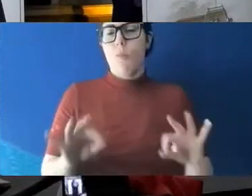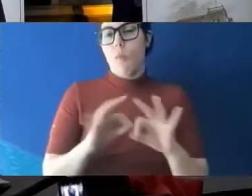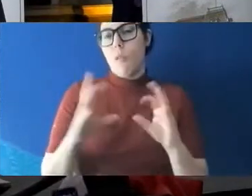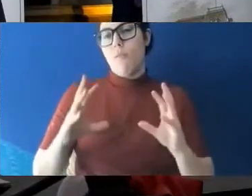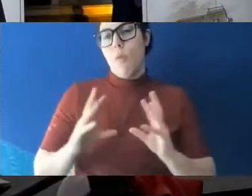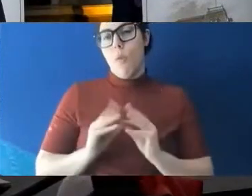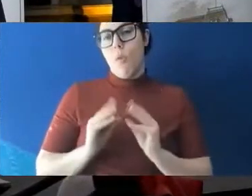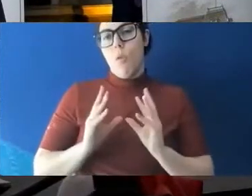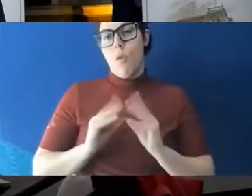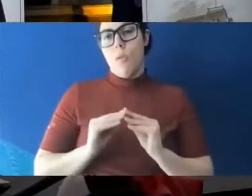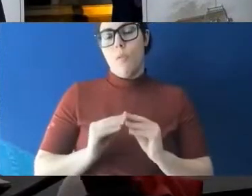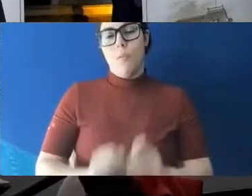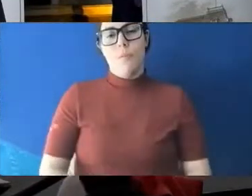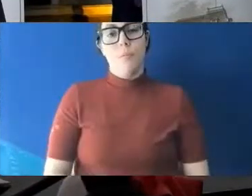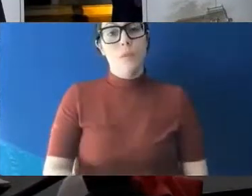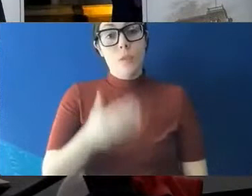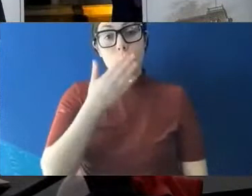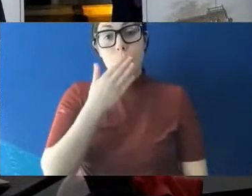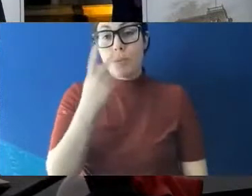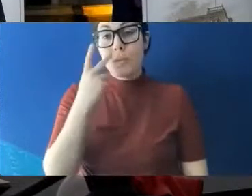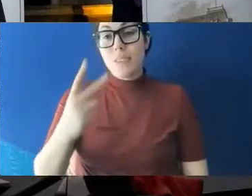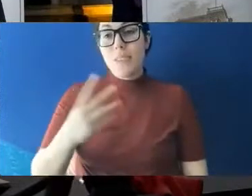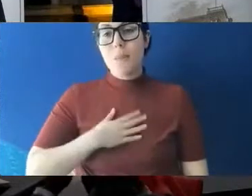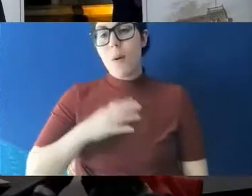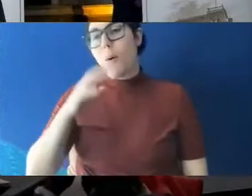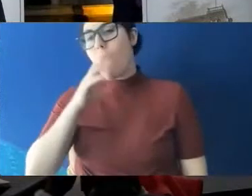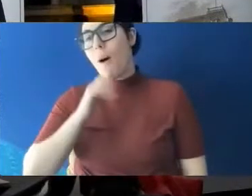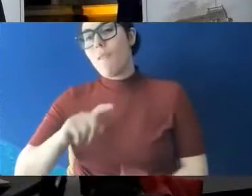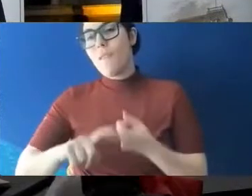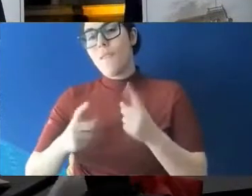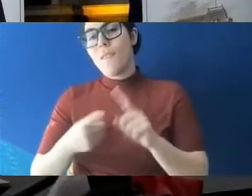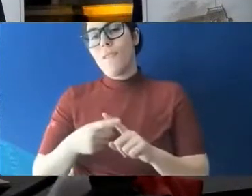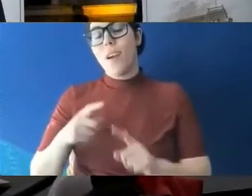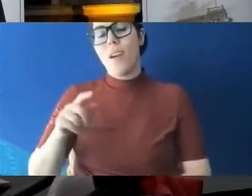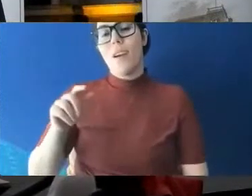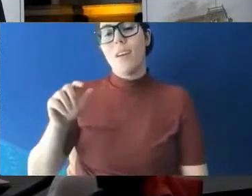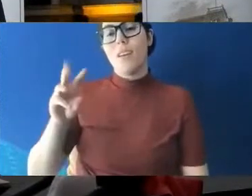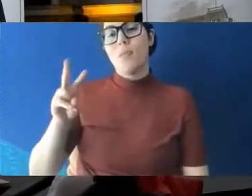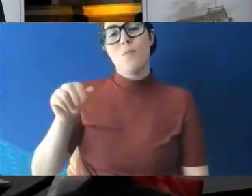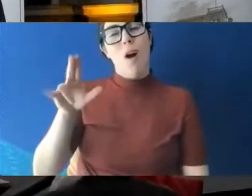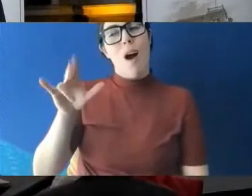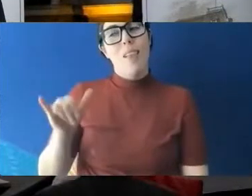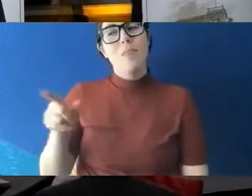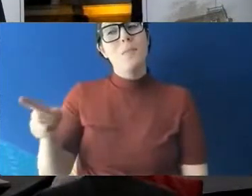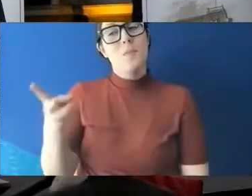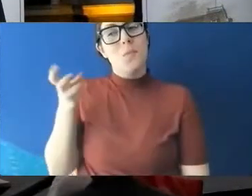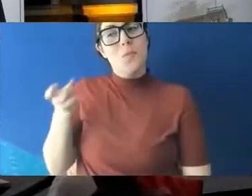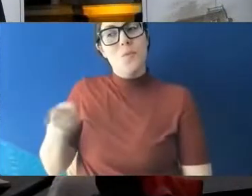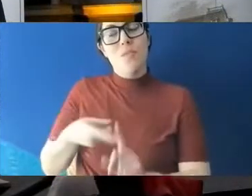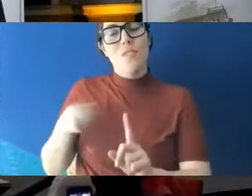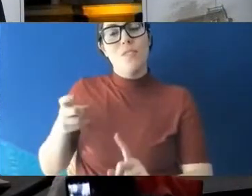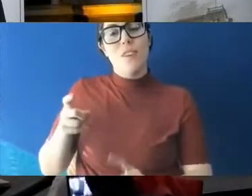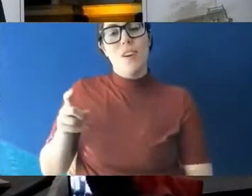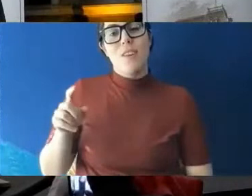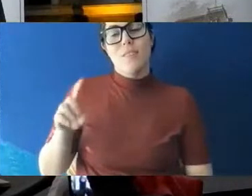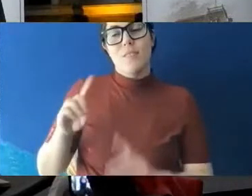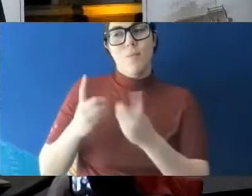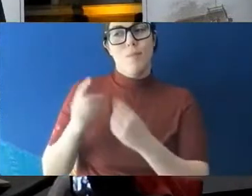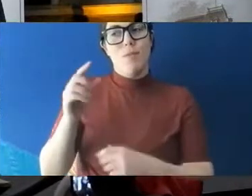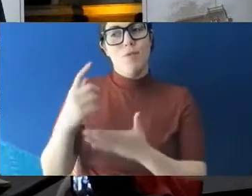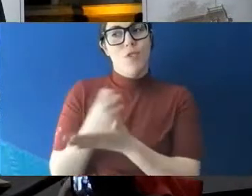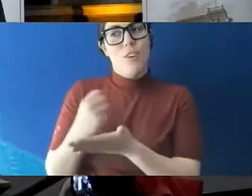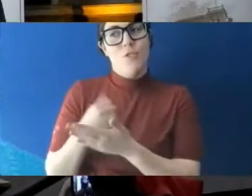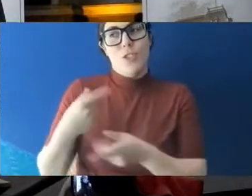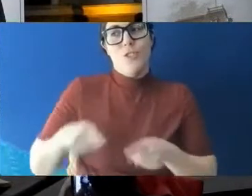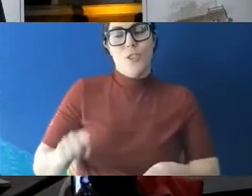forum. It's great to see my old friend Wally here. We stole him from the Treasury Department during the Obama